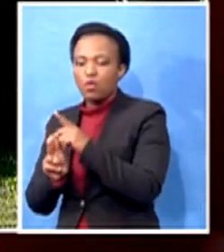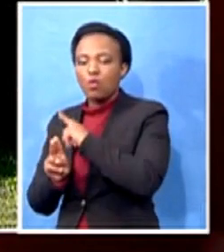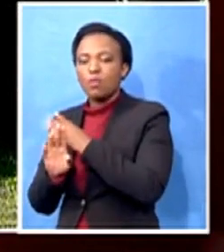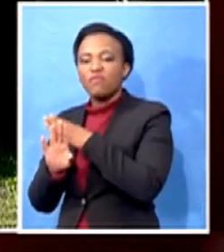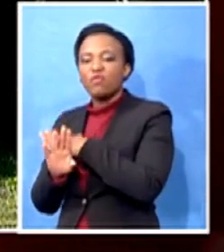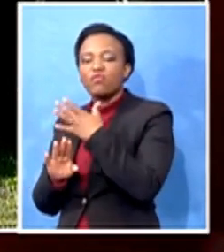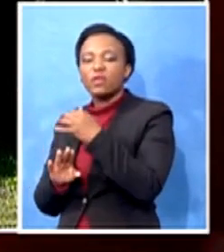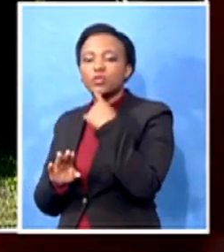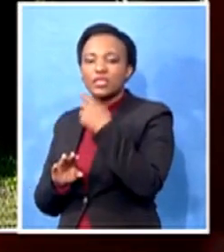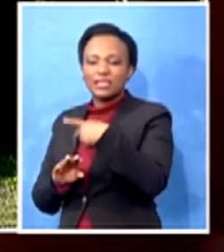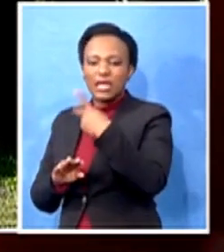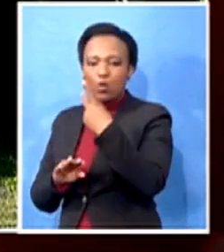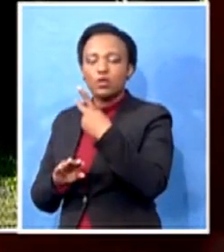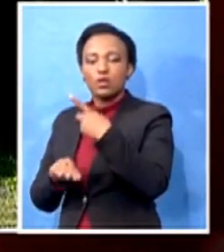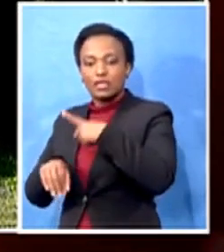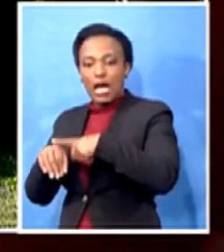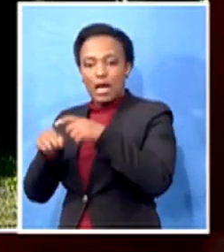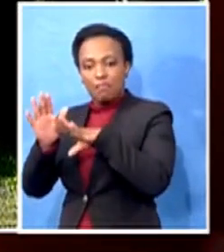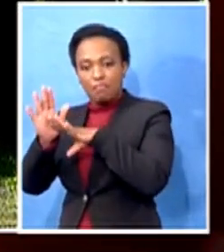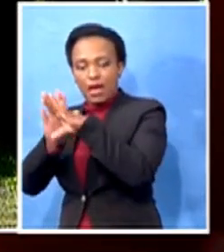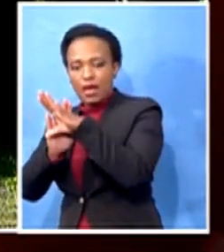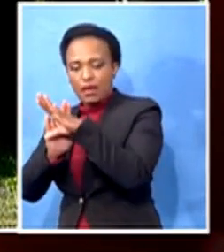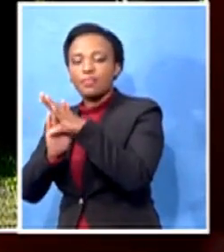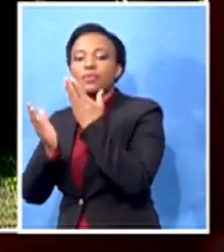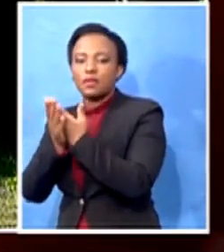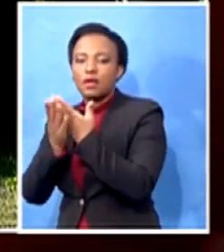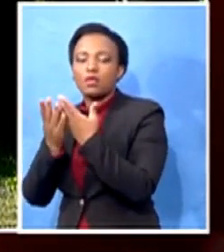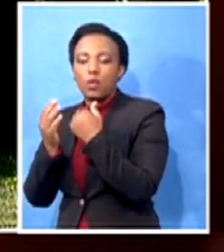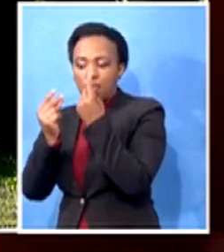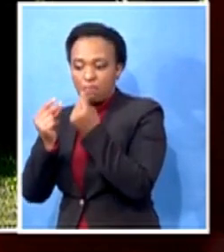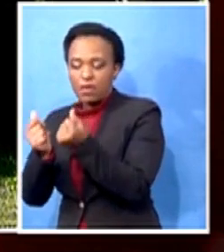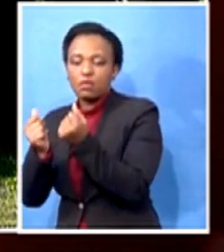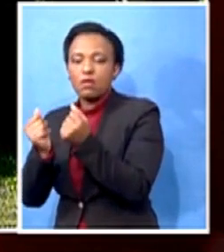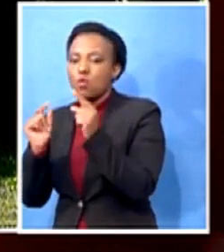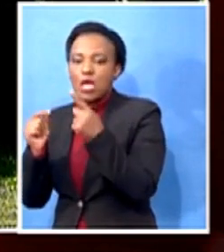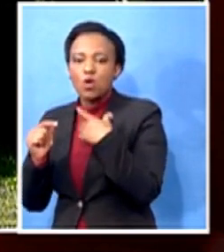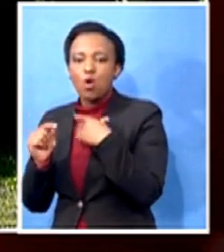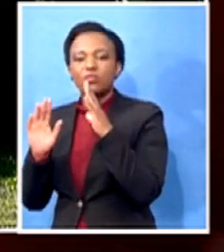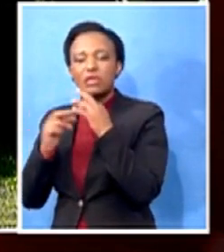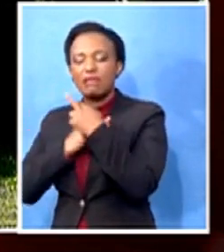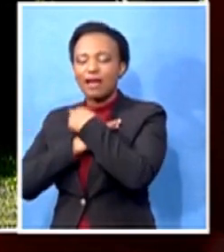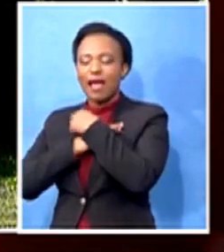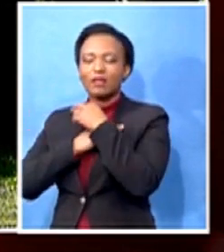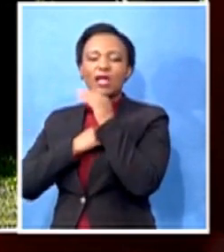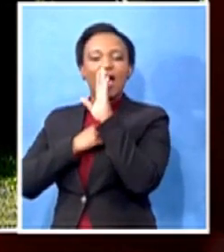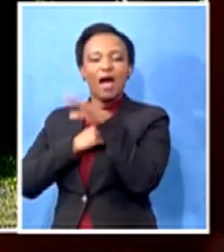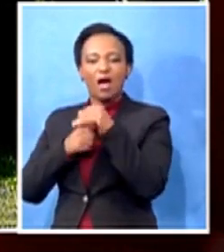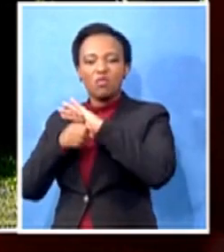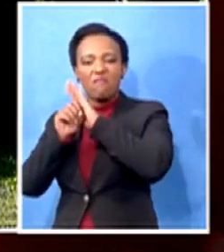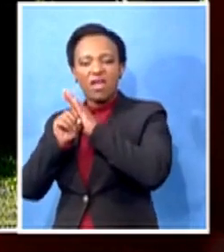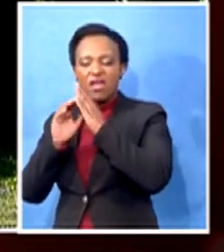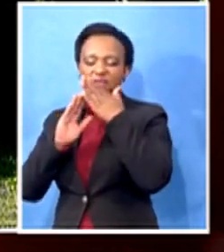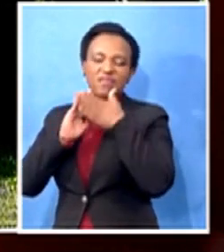W's kick in immediately, and we can't let our guard down in that regard, with regards to wearing a mask, watching your